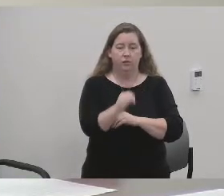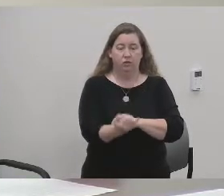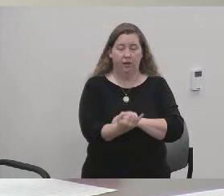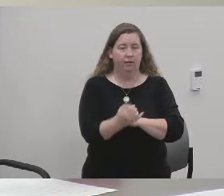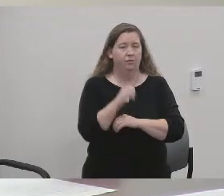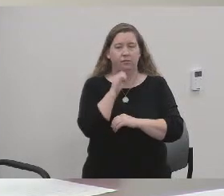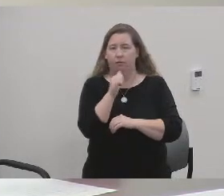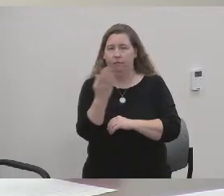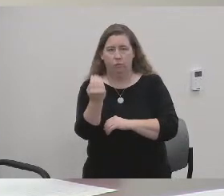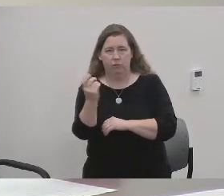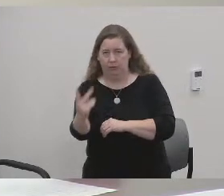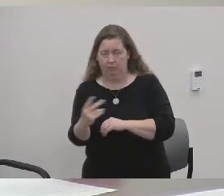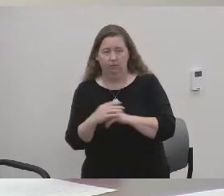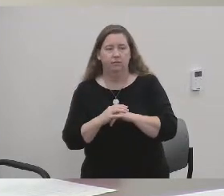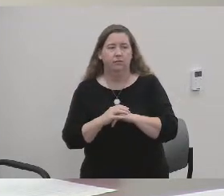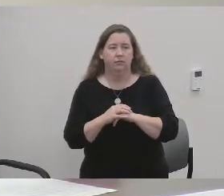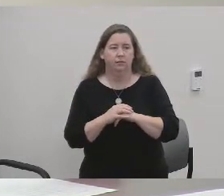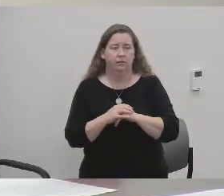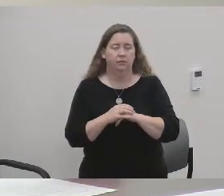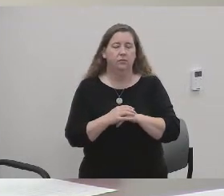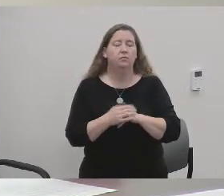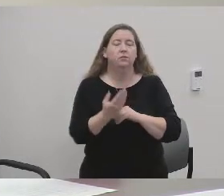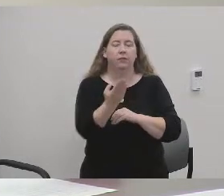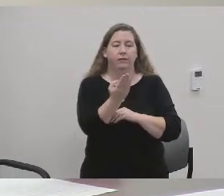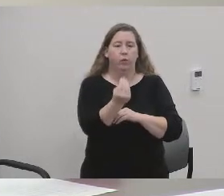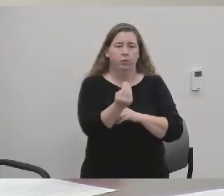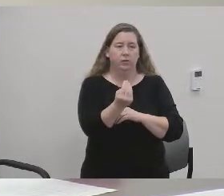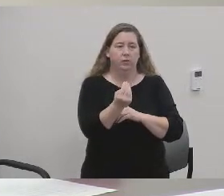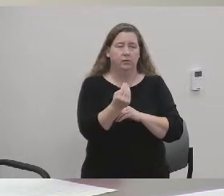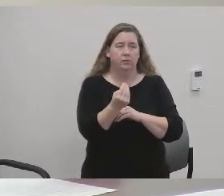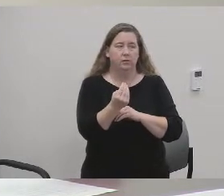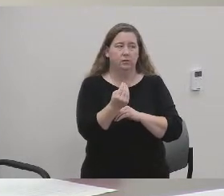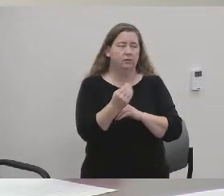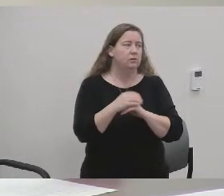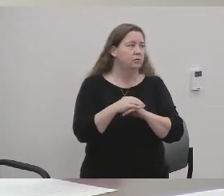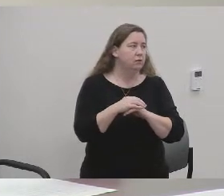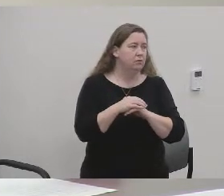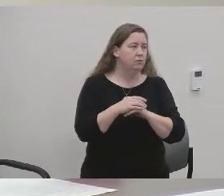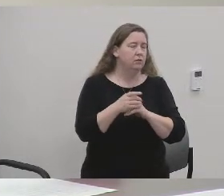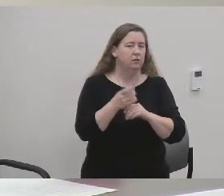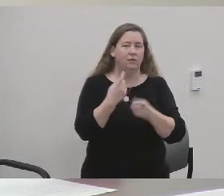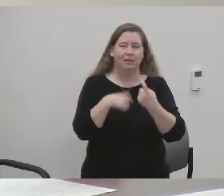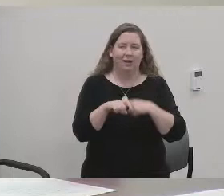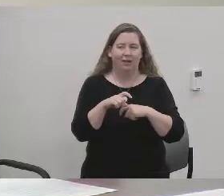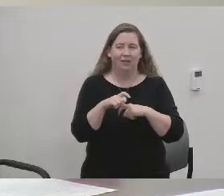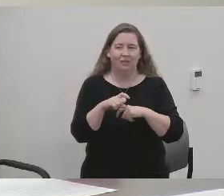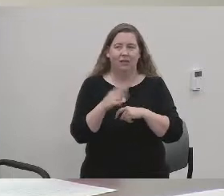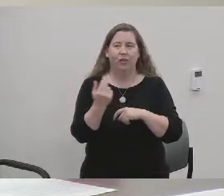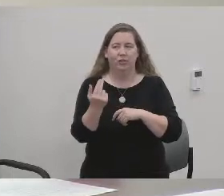14K. Step 14 instead of step 13, correct? Correct.